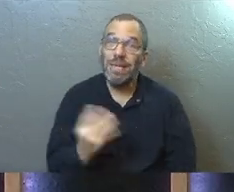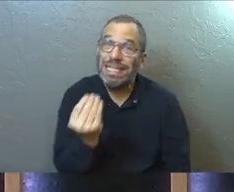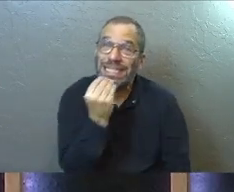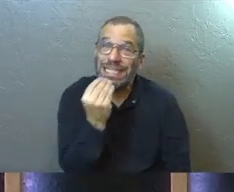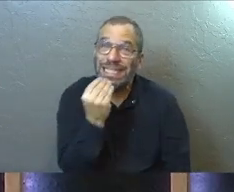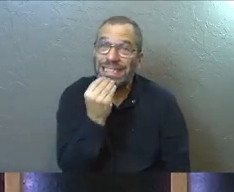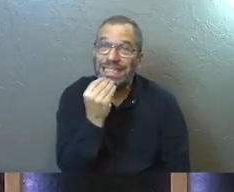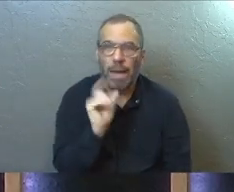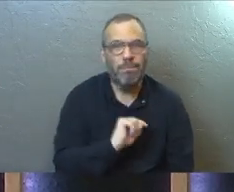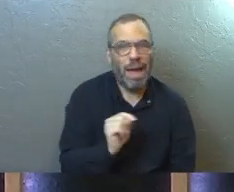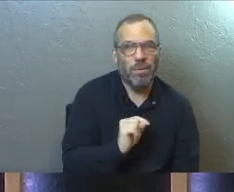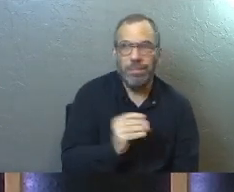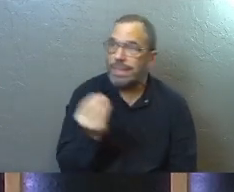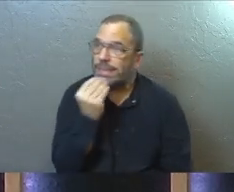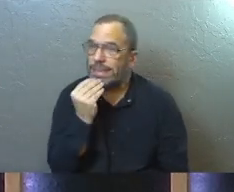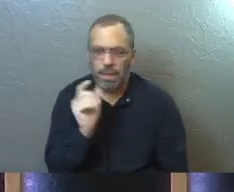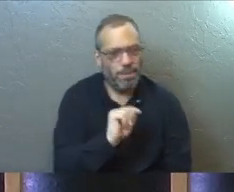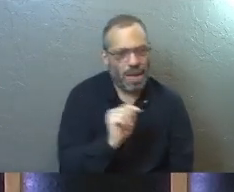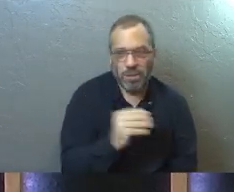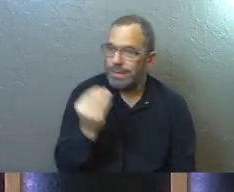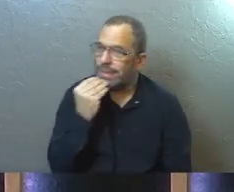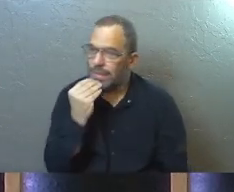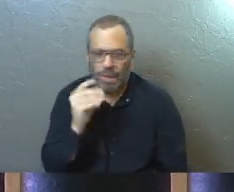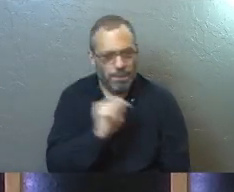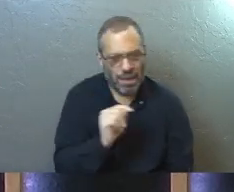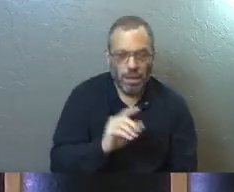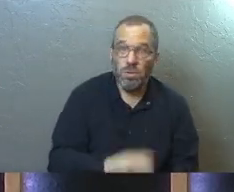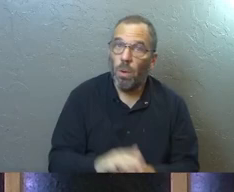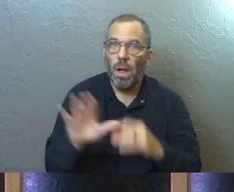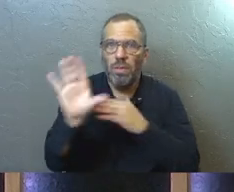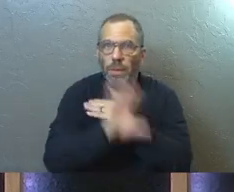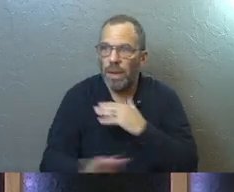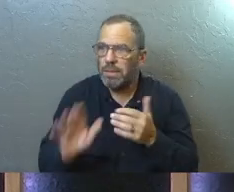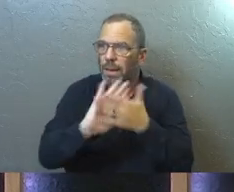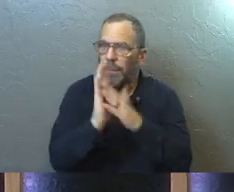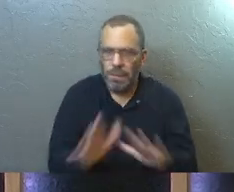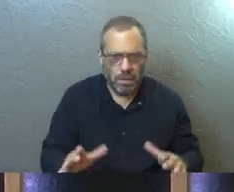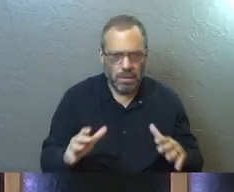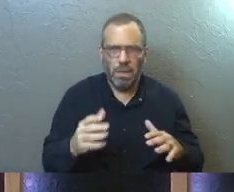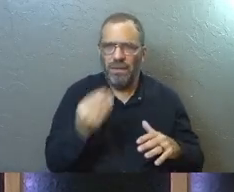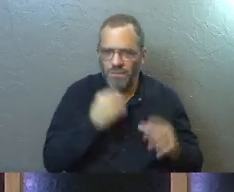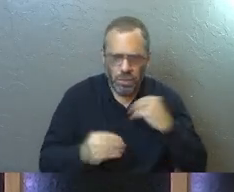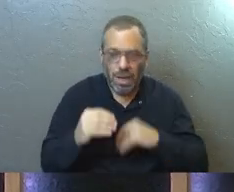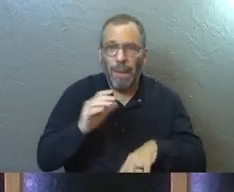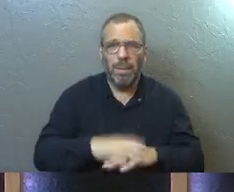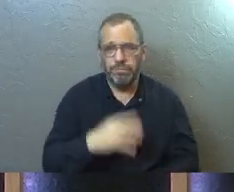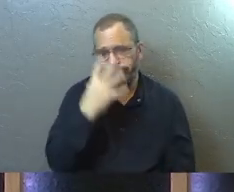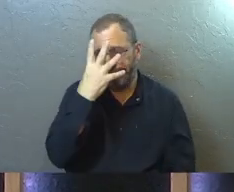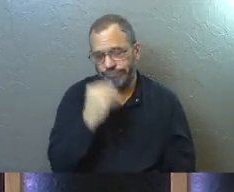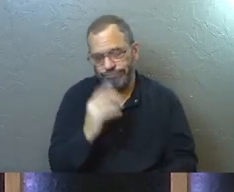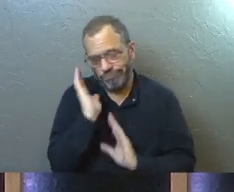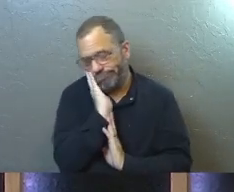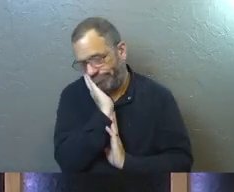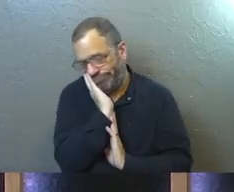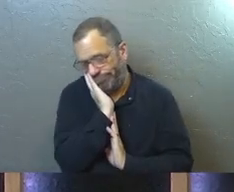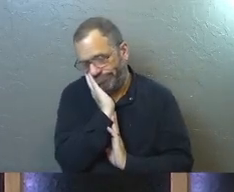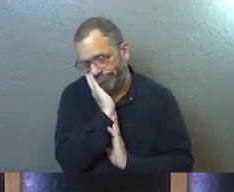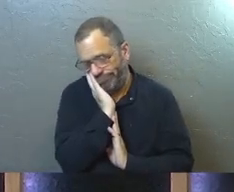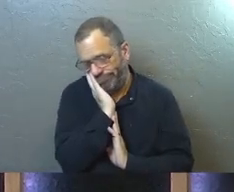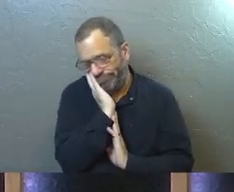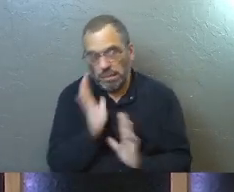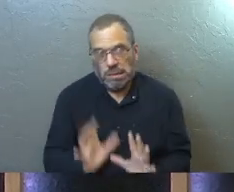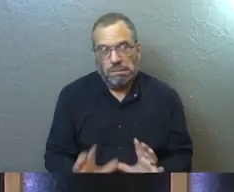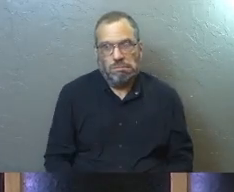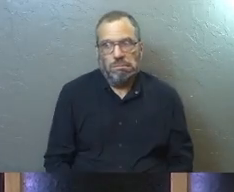right? They're blessed, they're protected, they're at peace. They're given a banquet, but they are sleepy, and they are